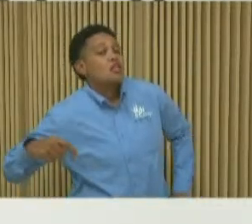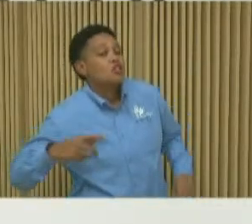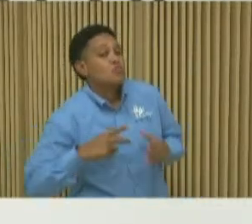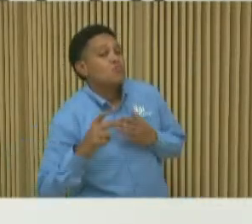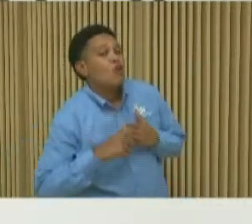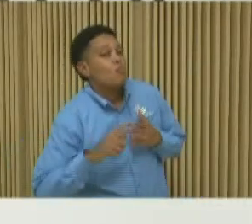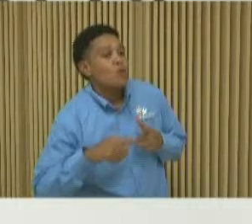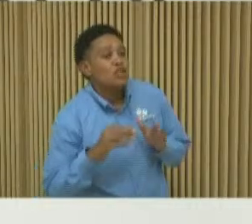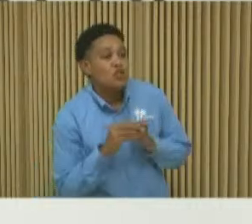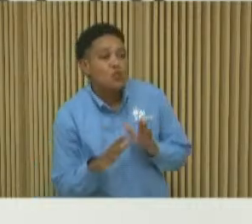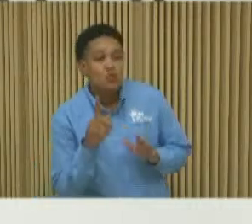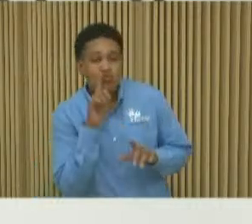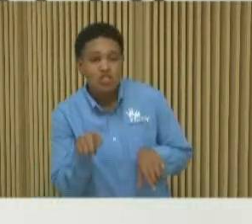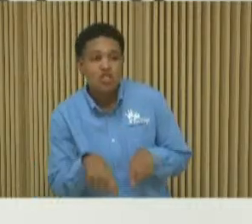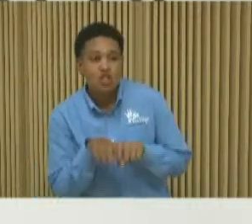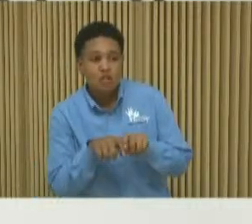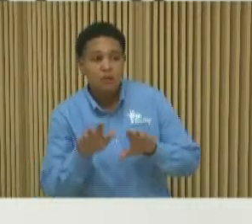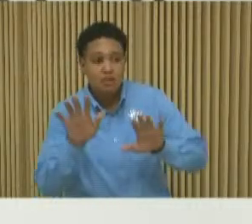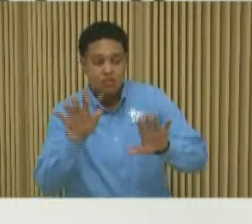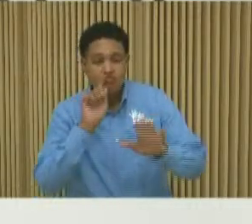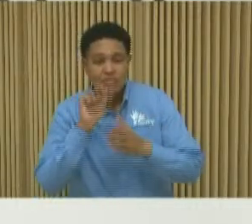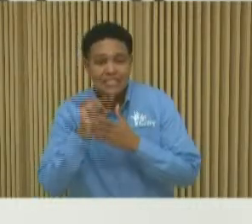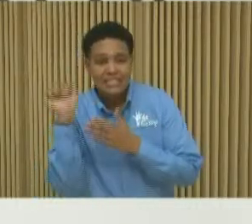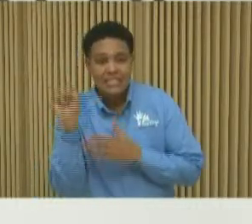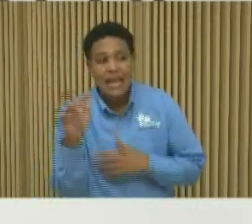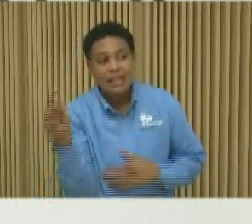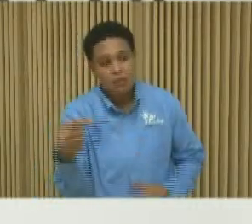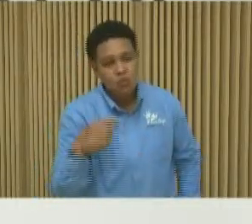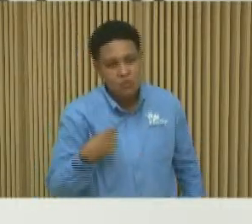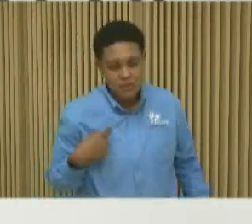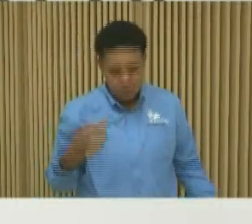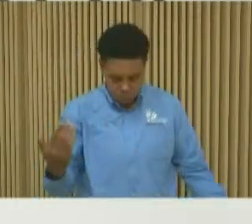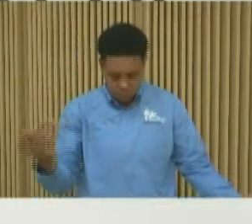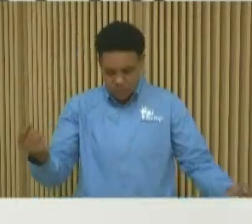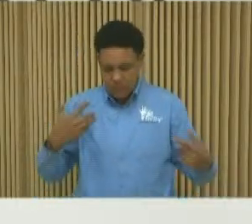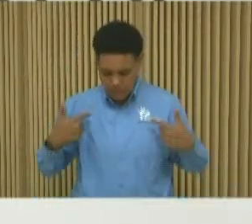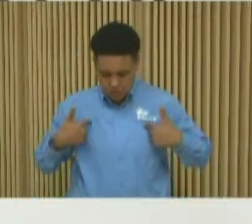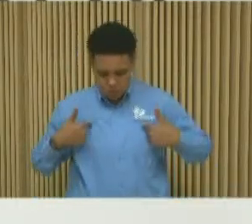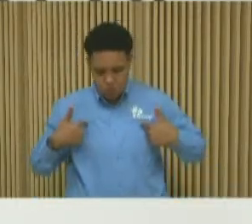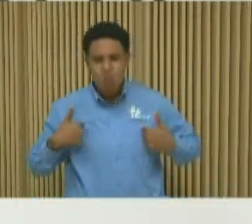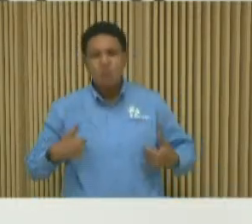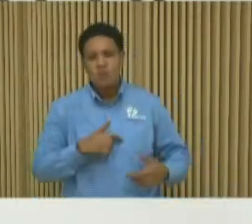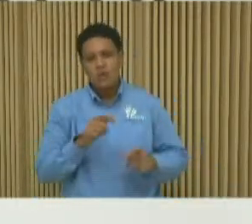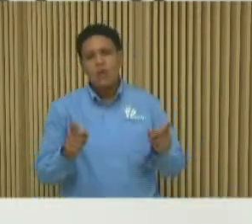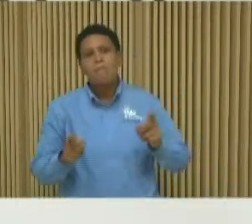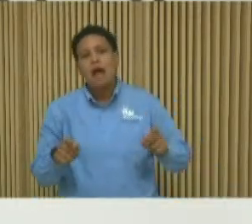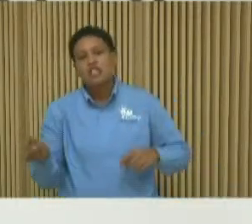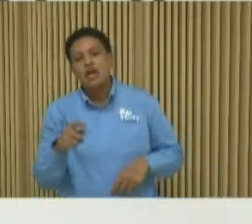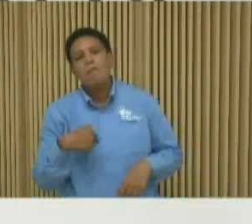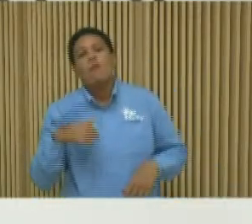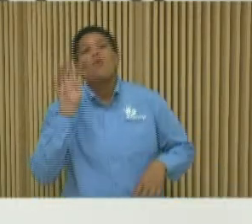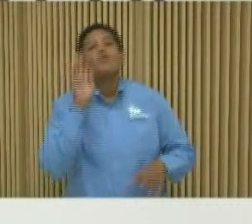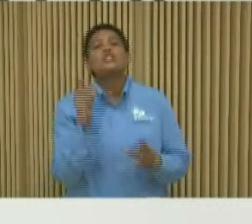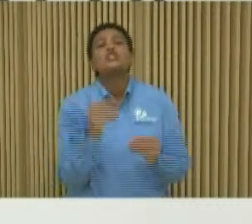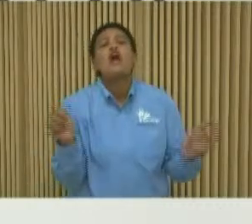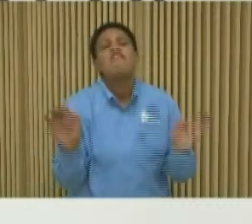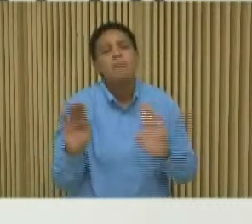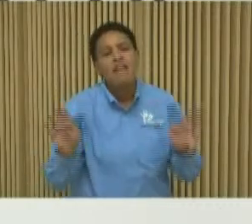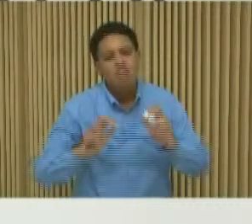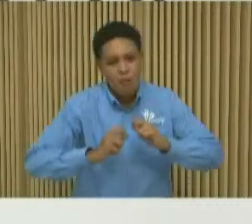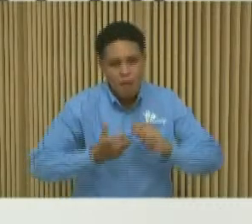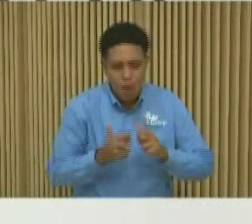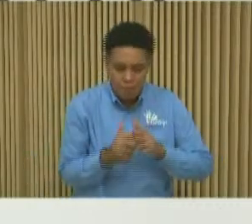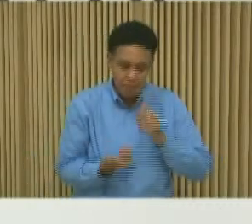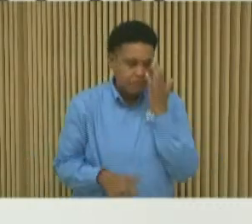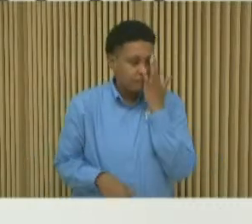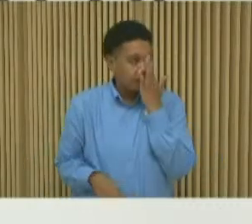the students are suspended, just send them to me, send them to us. We will address the behavior and so on.